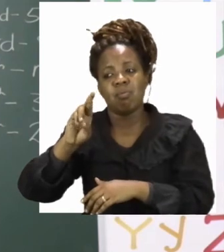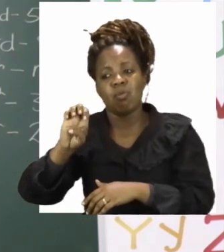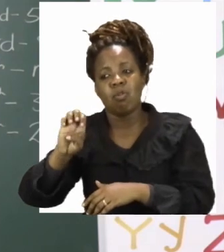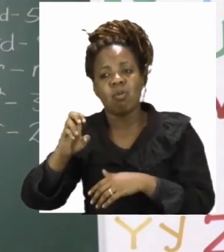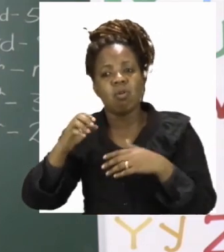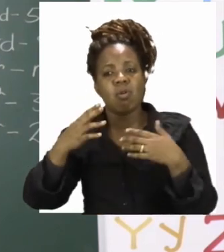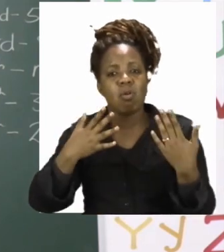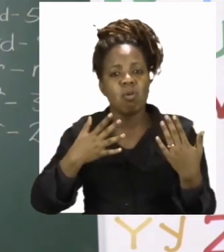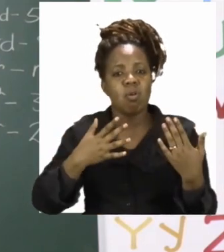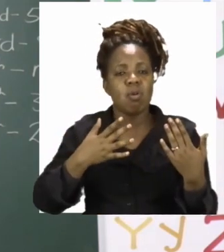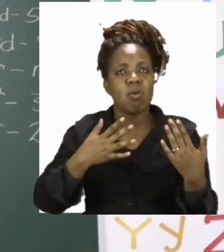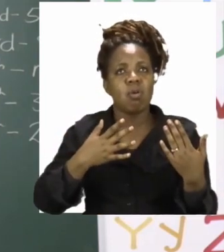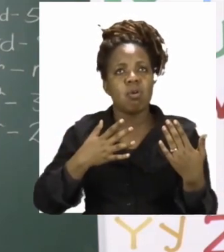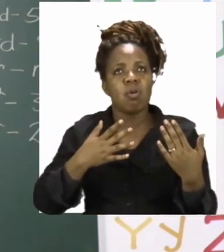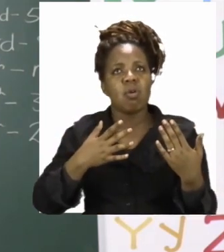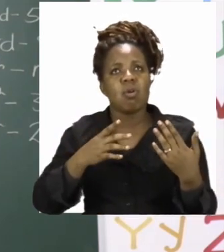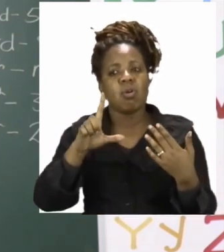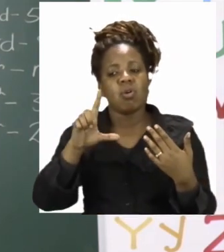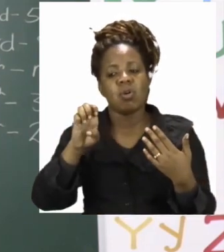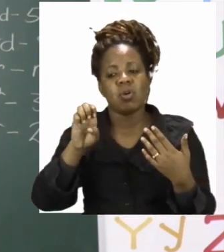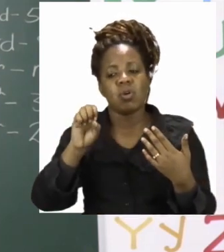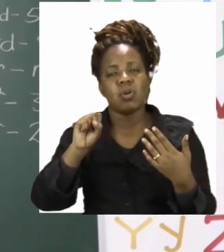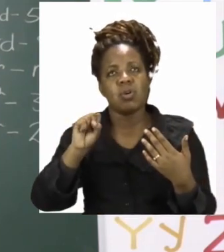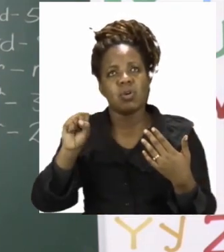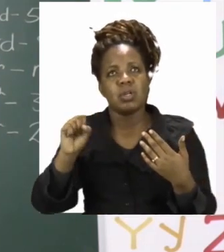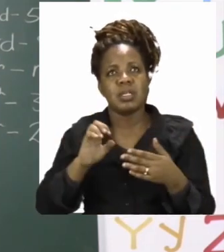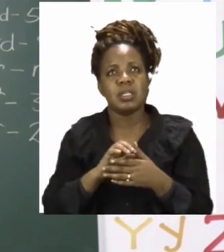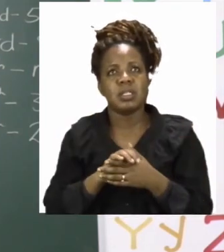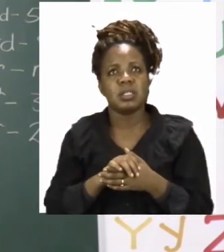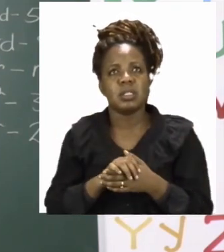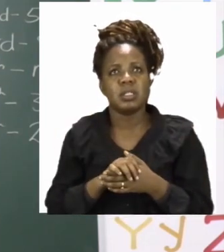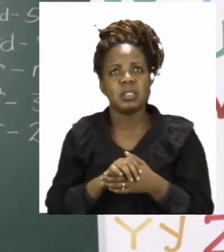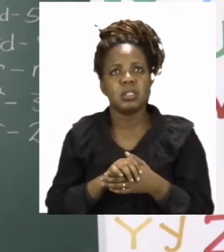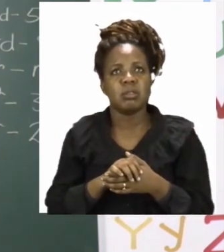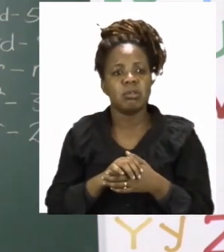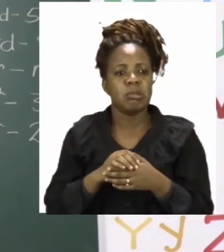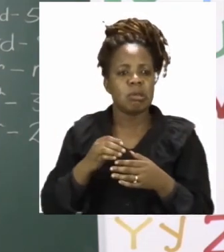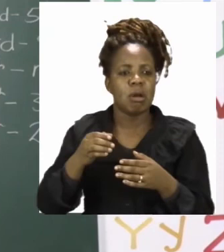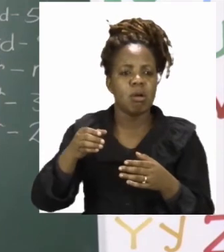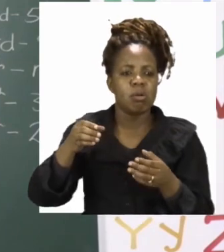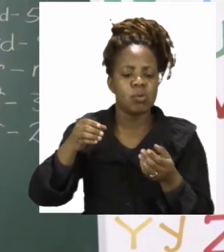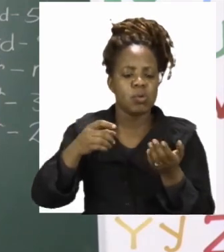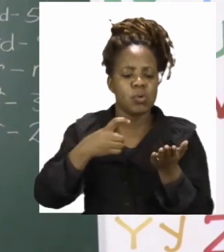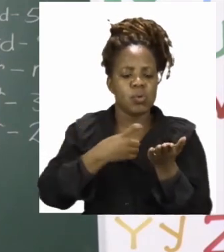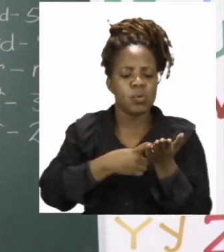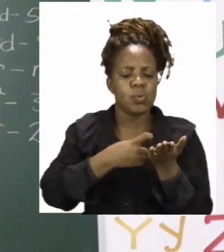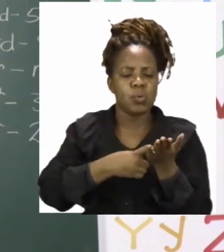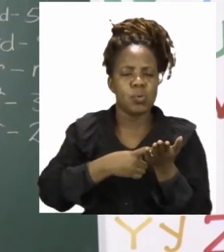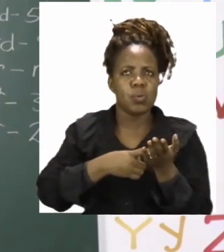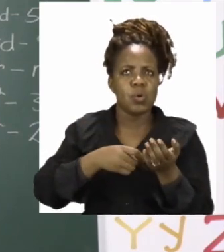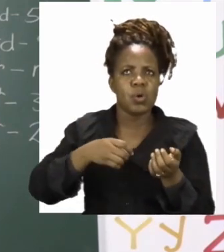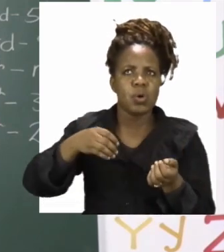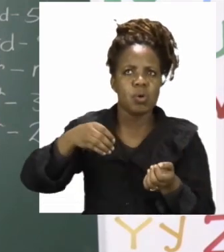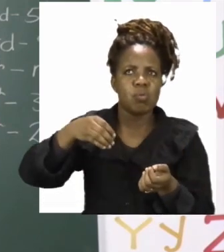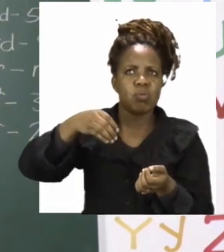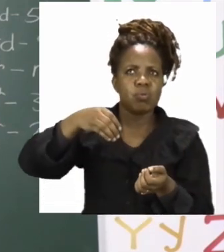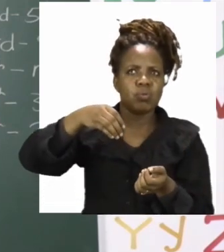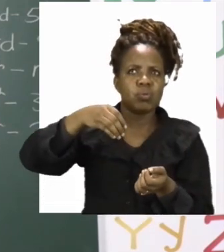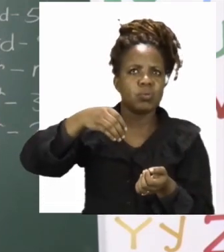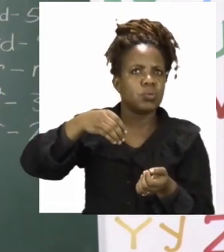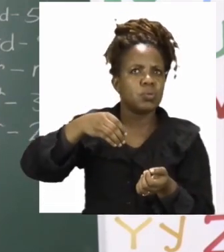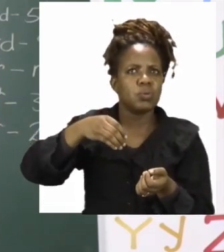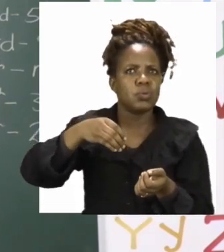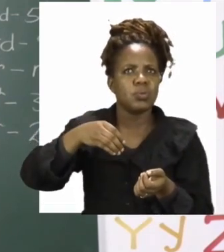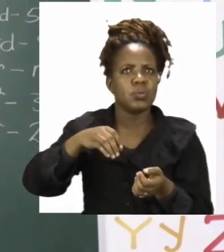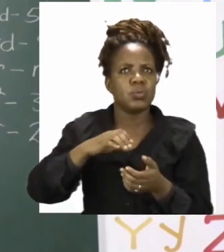So if the water that we pour in, will all this water be able to fill the spoon? Will we have an